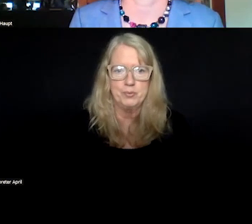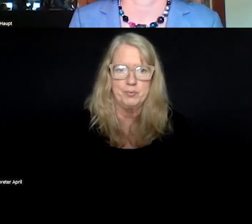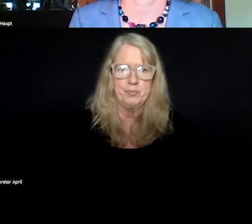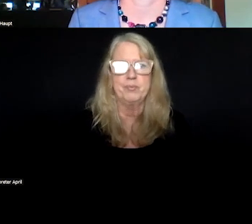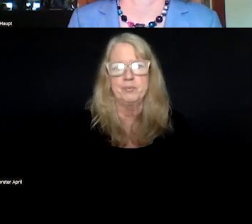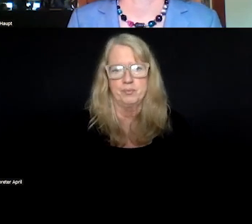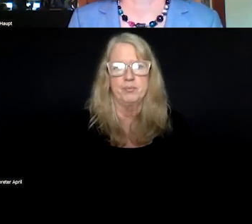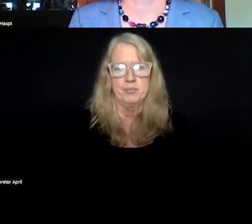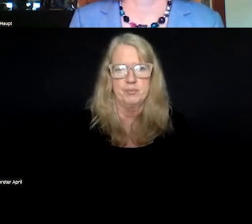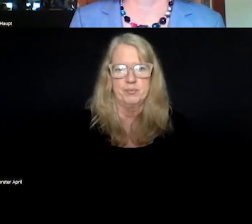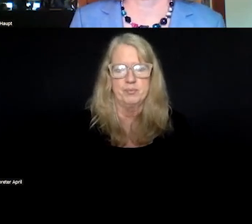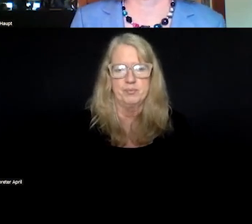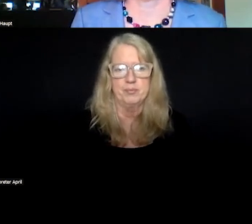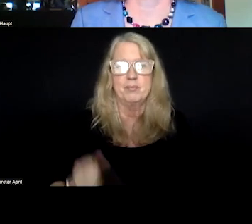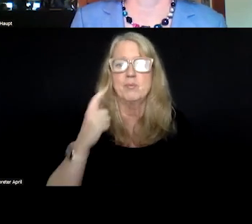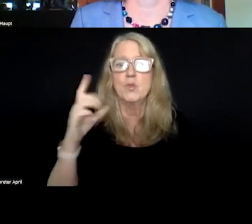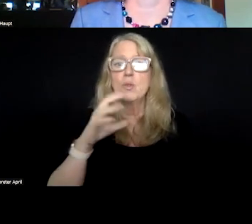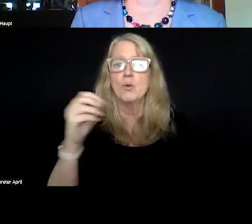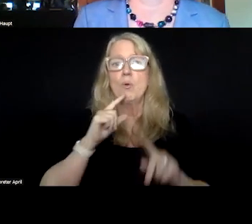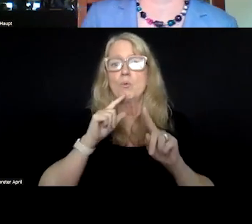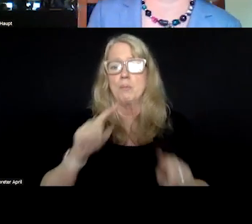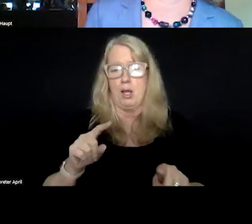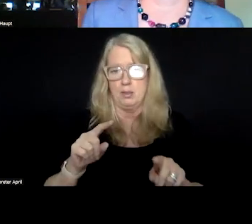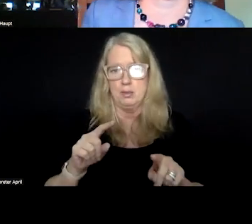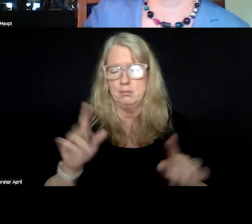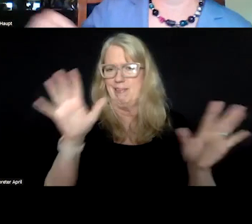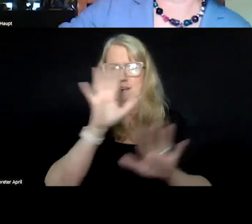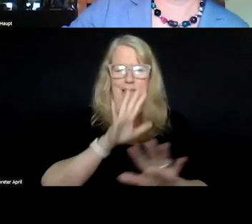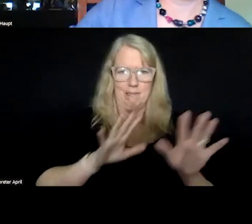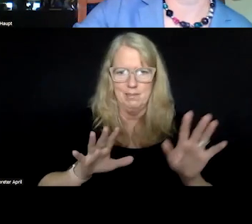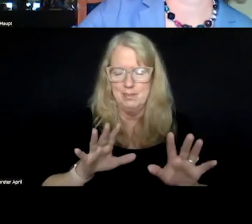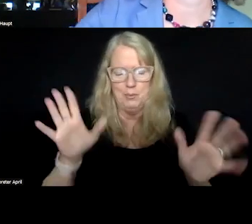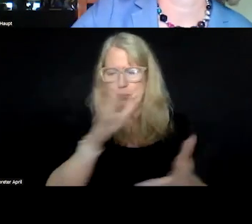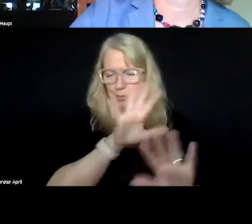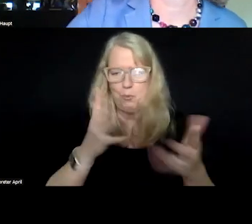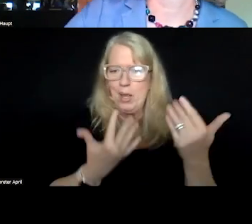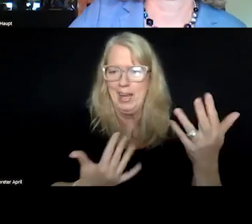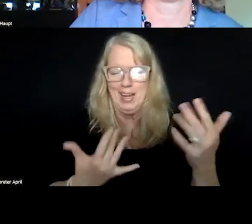right. So the co-response model, there we go. Wait a minute.